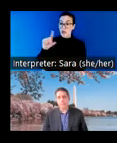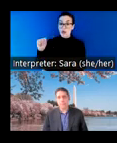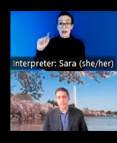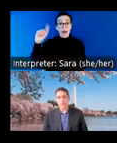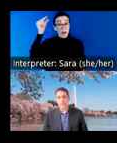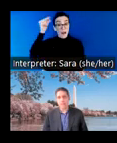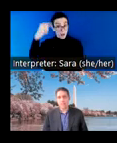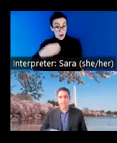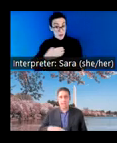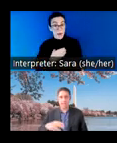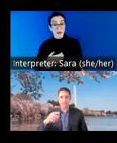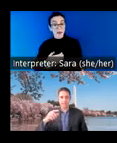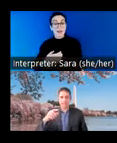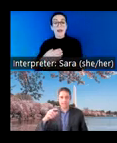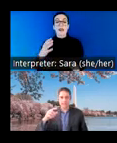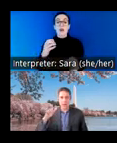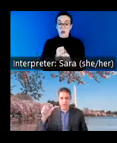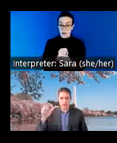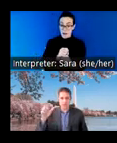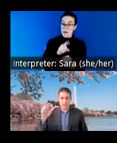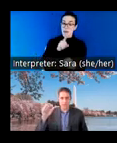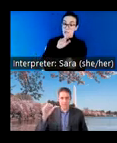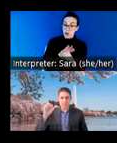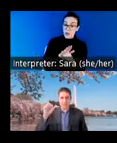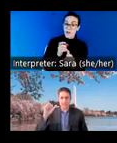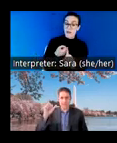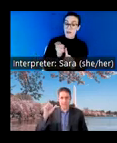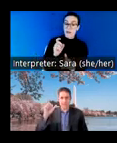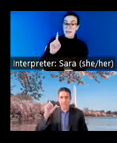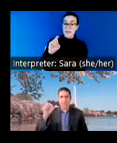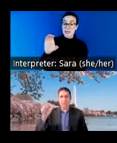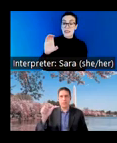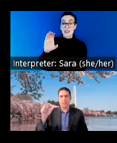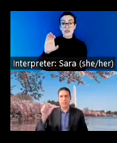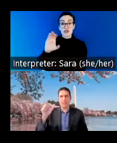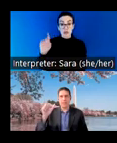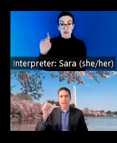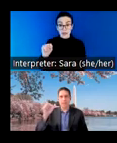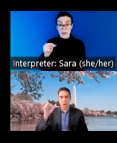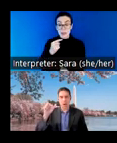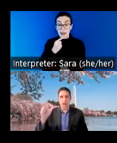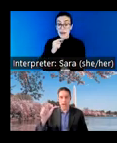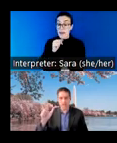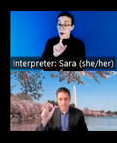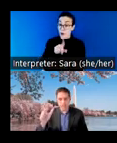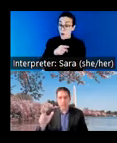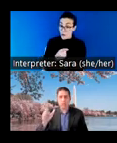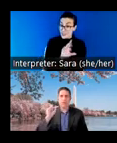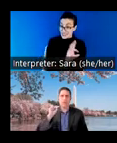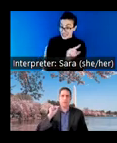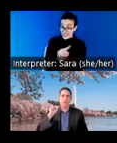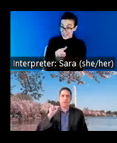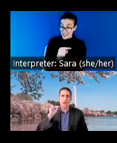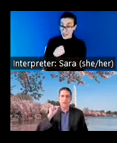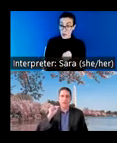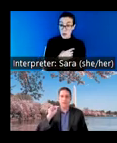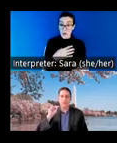DC Circuit that actually said, not only were the seven we had won on in the district